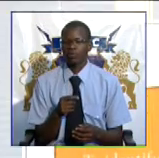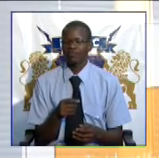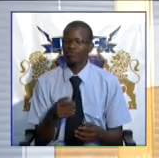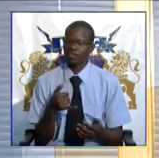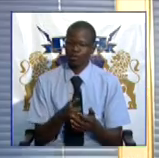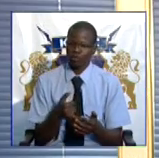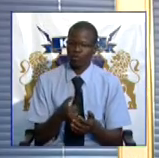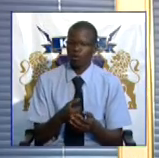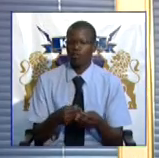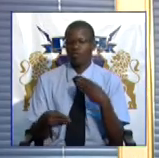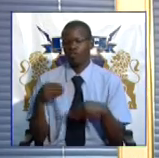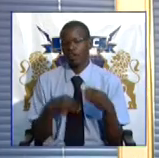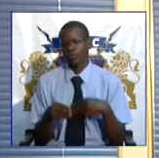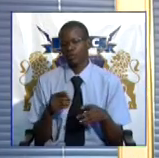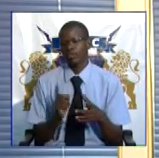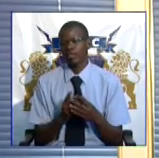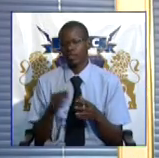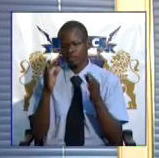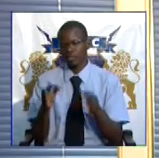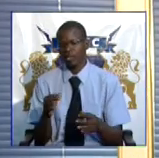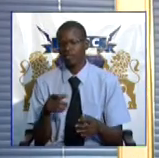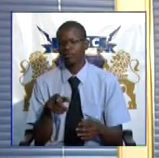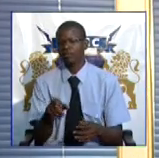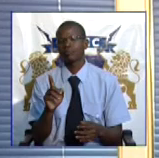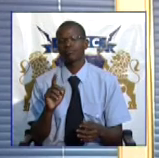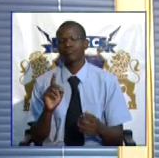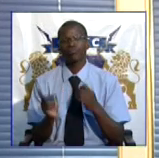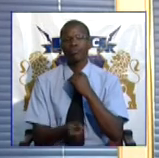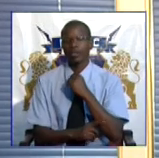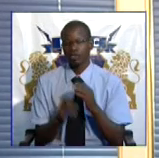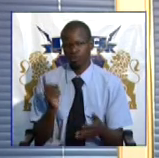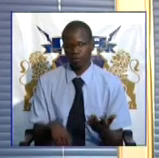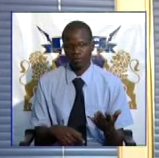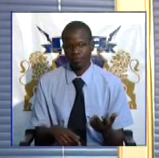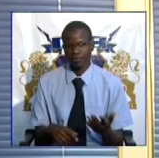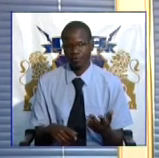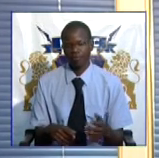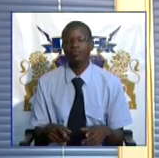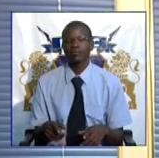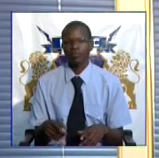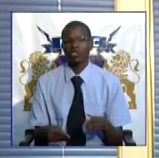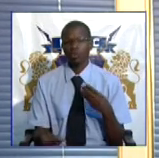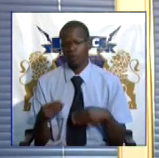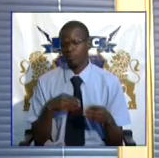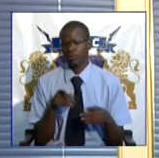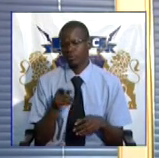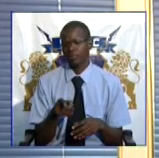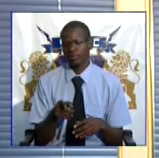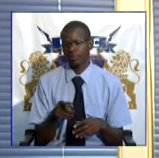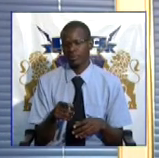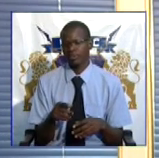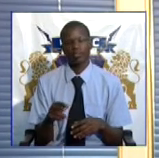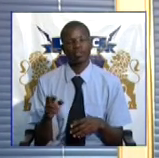action. The cost of corruption is certainly considerable. Such activity can